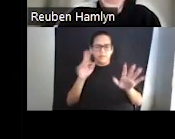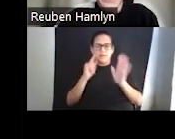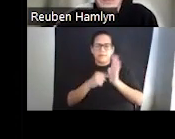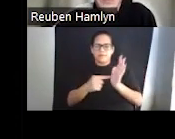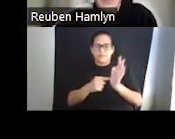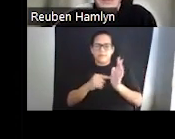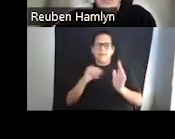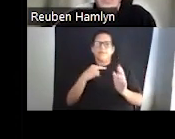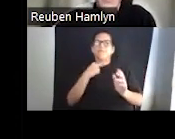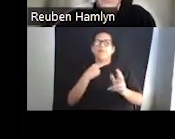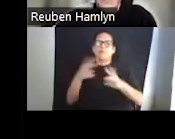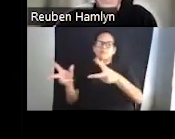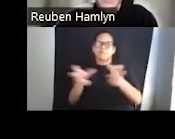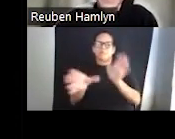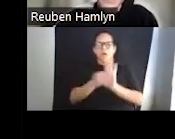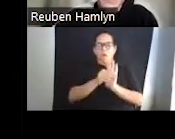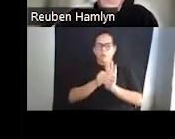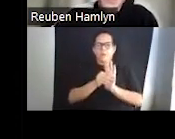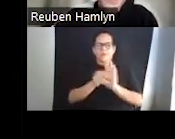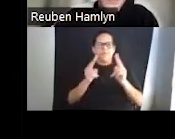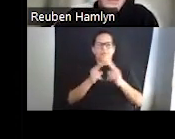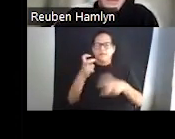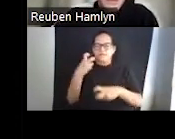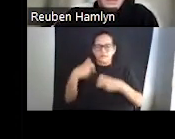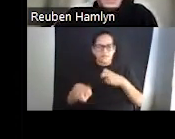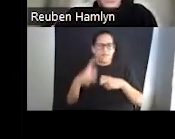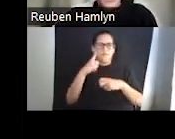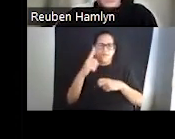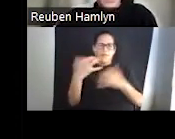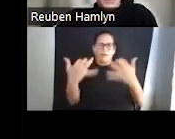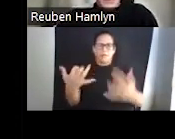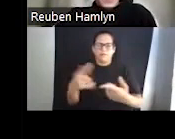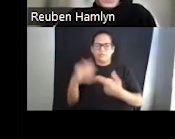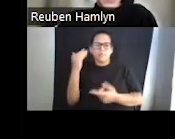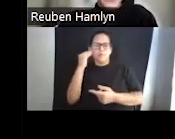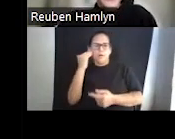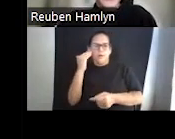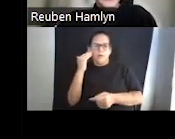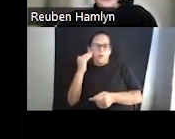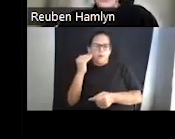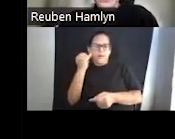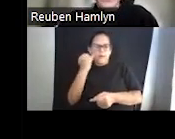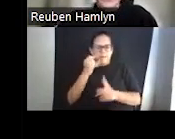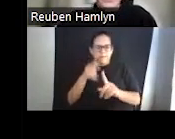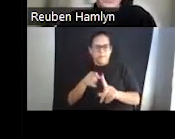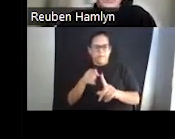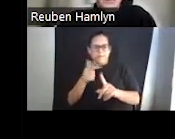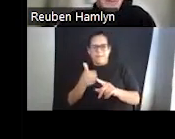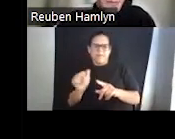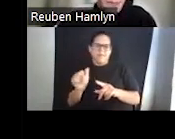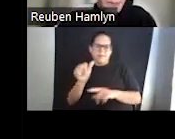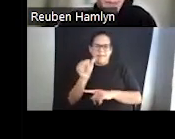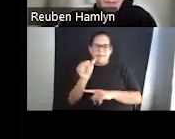voice cloning is one of those that is very difficult for an audience to tell if there's been any kind of